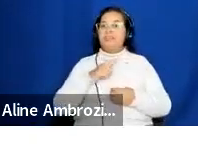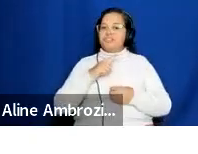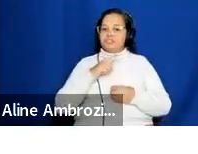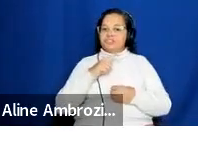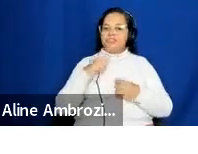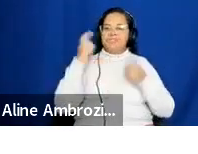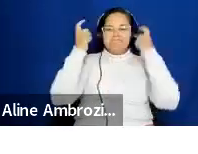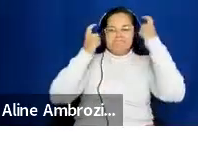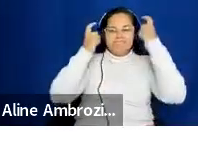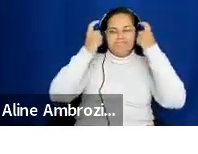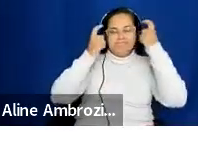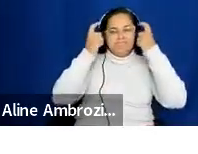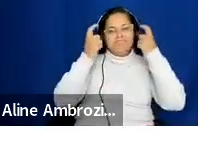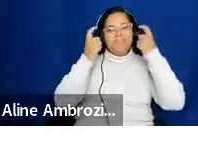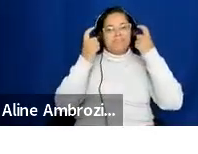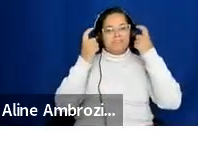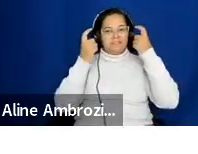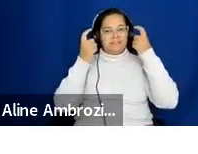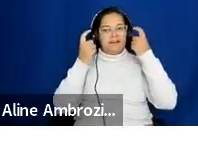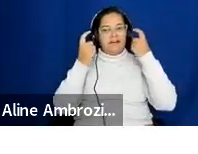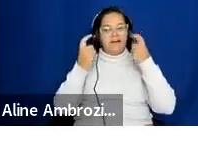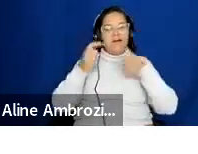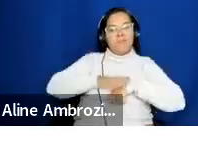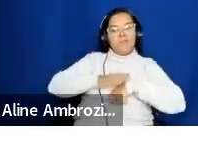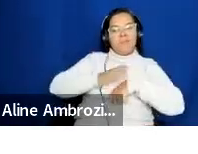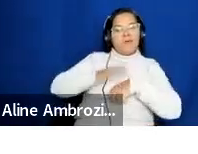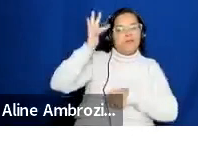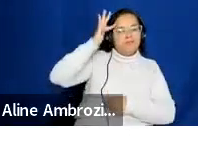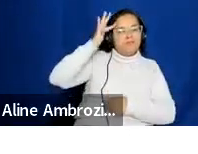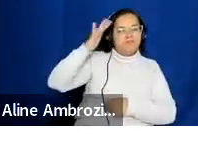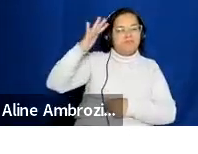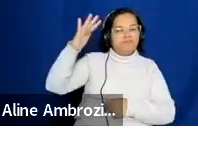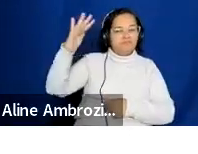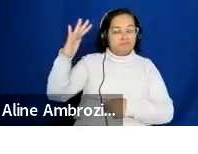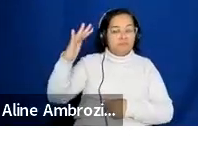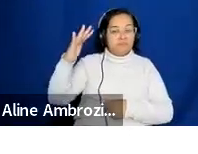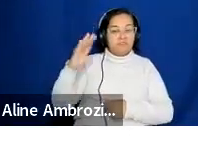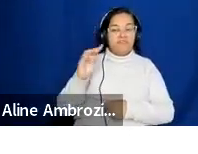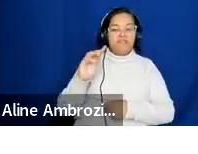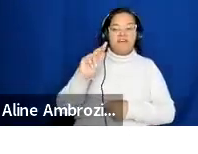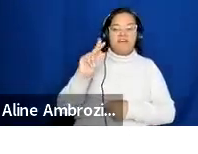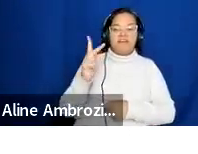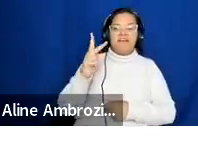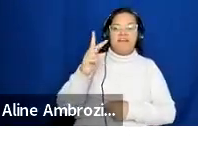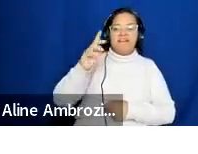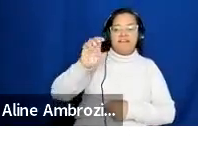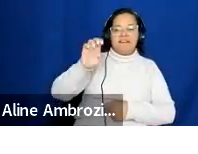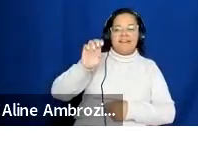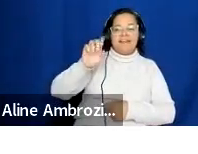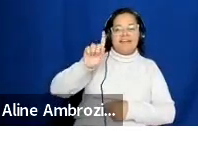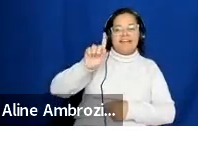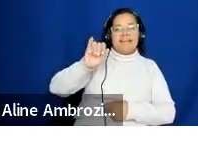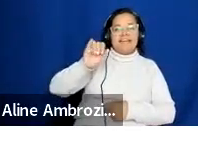Marxist, I don't think that's true. These are the issues